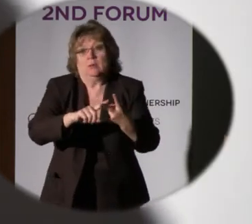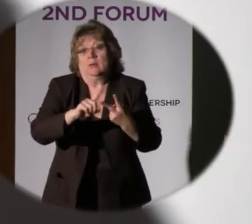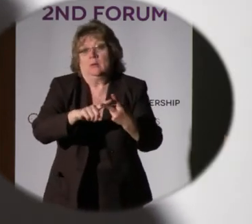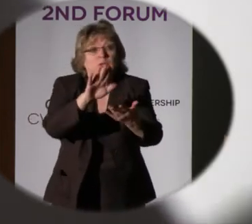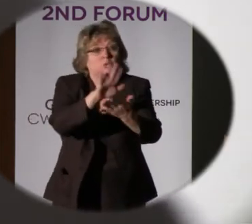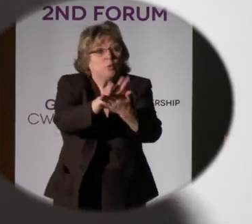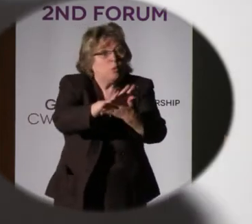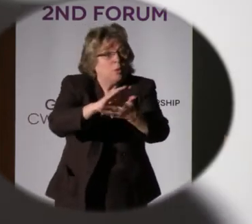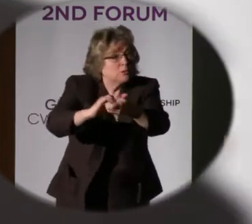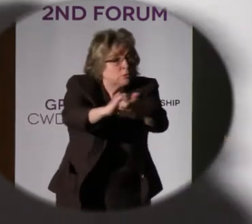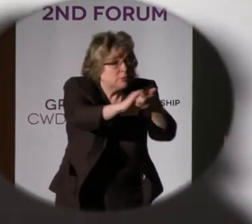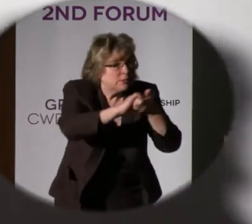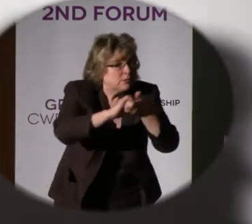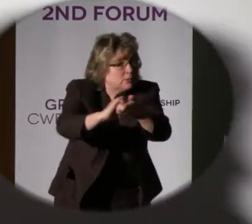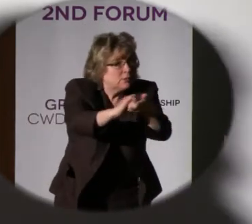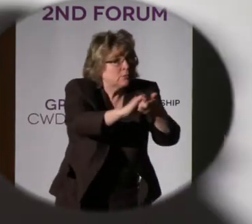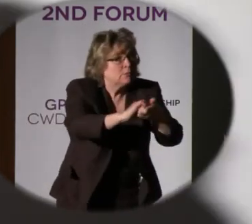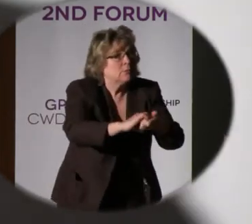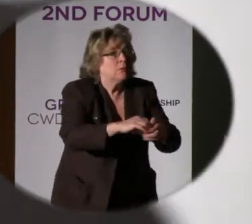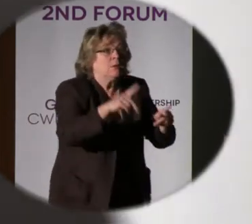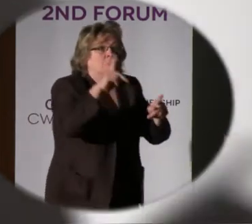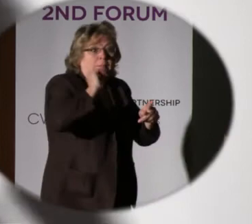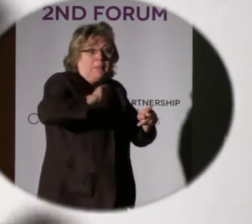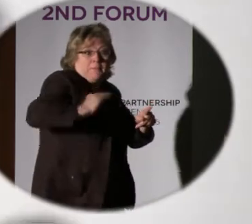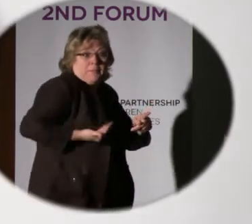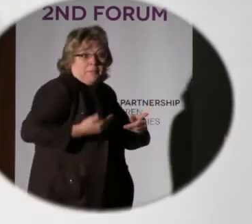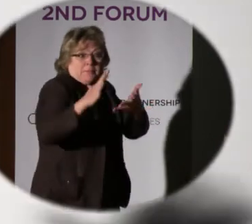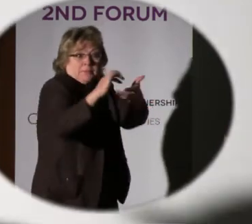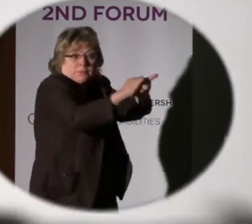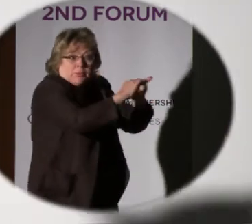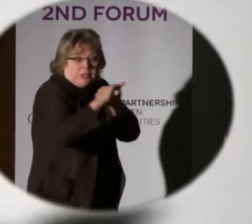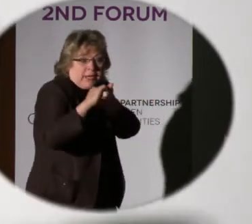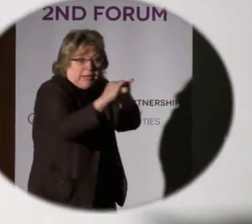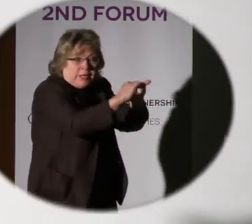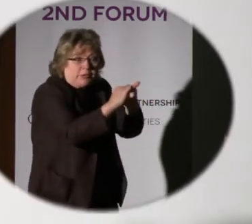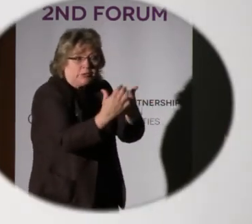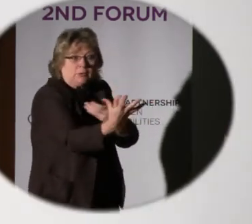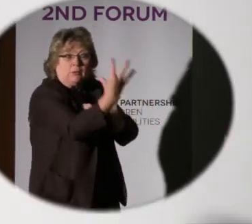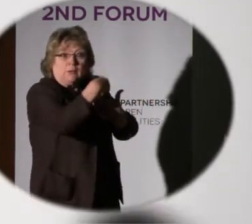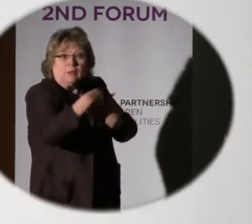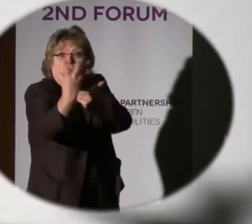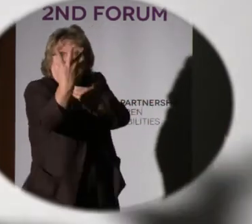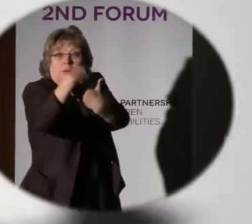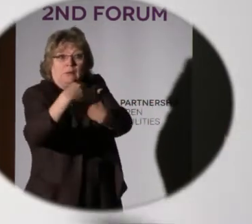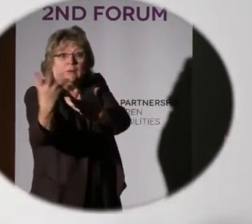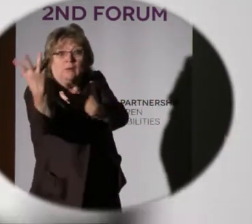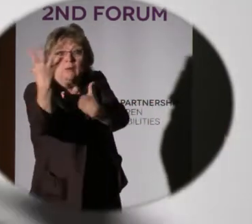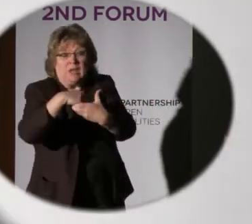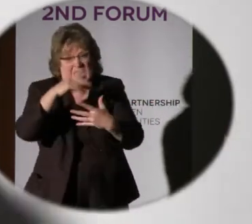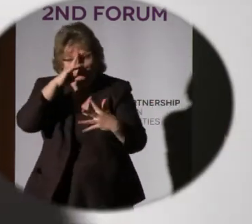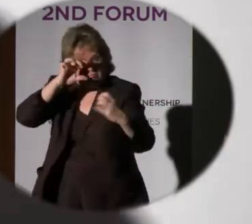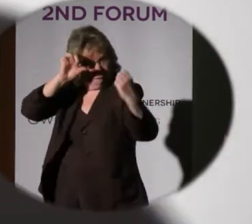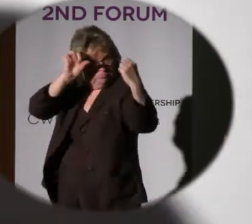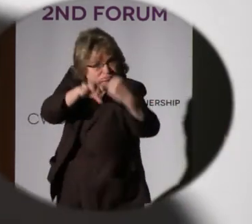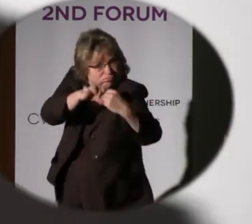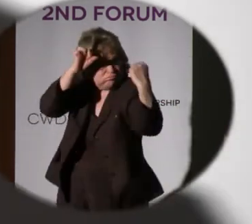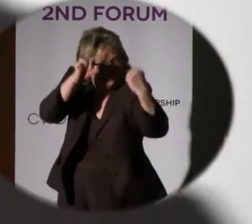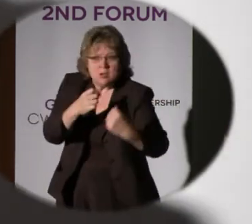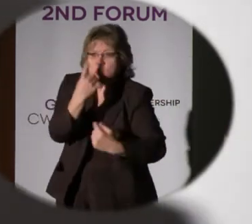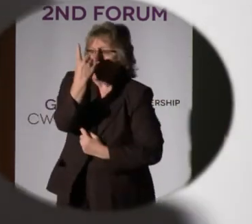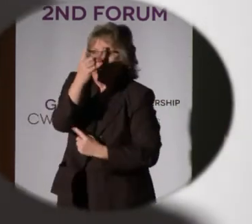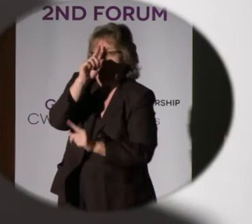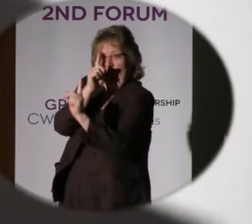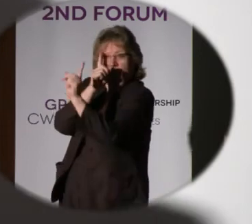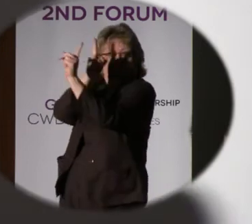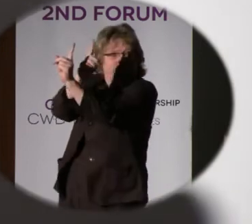parent-teacher organizations, all the organizations that basically were sharing the same goal. Because we knew that it was